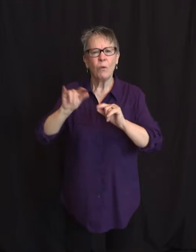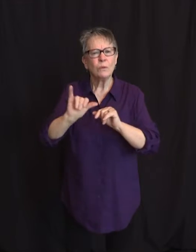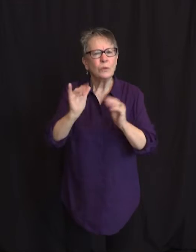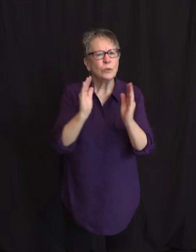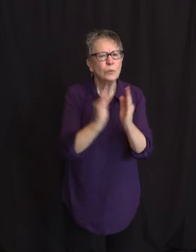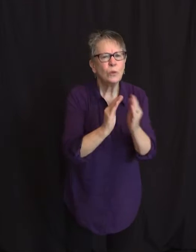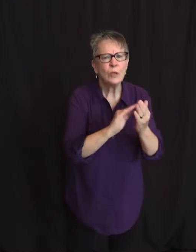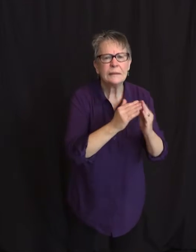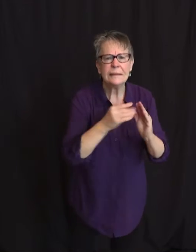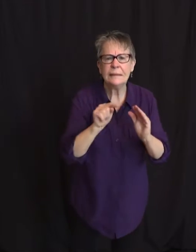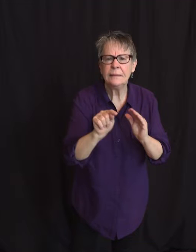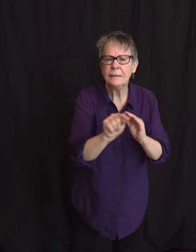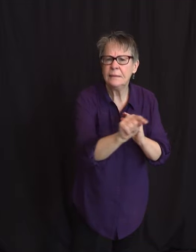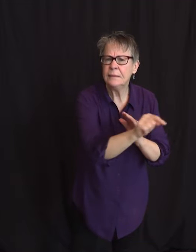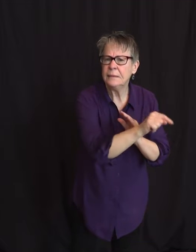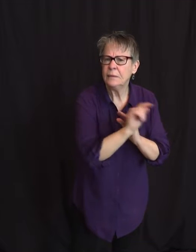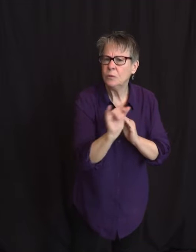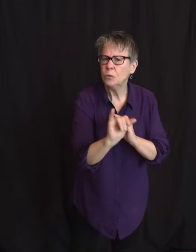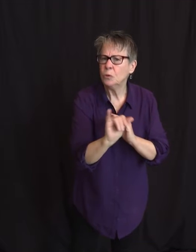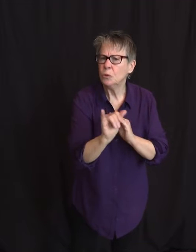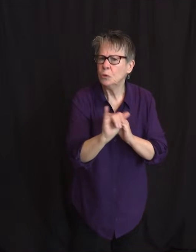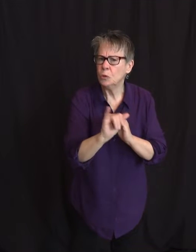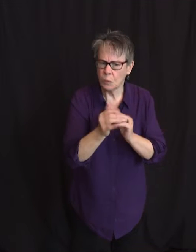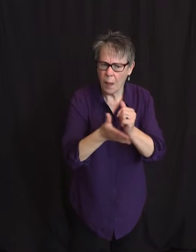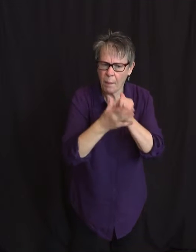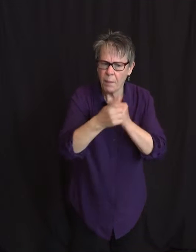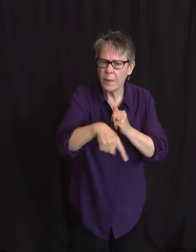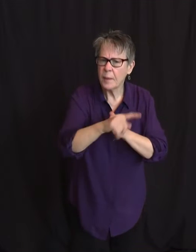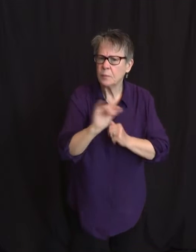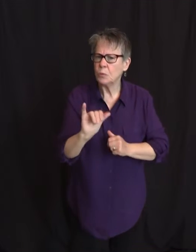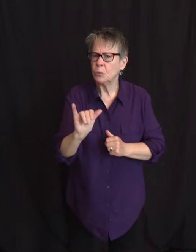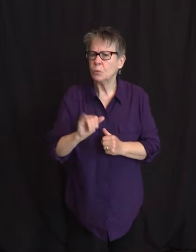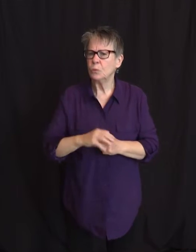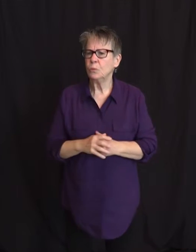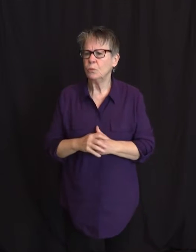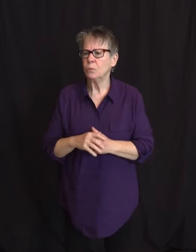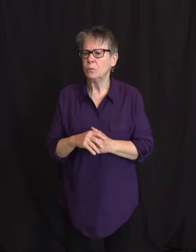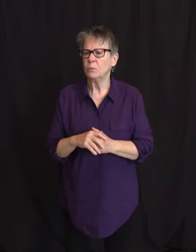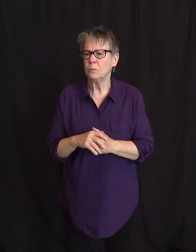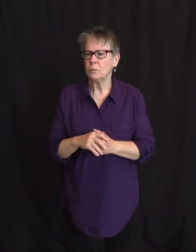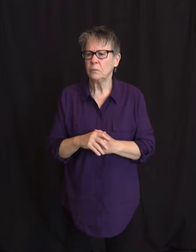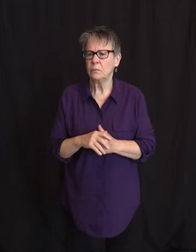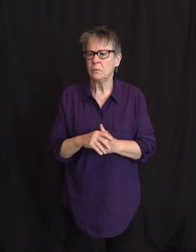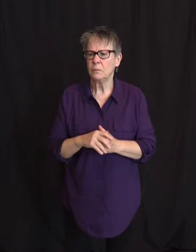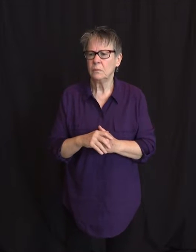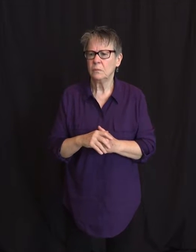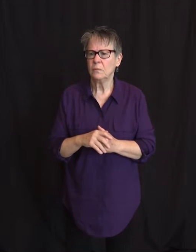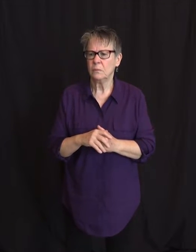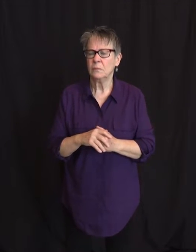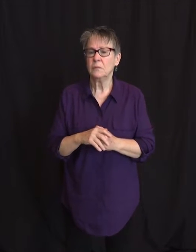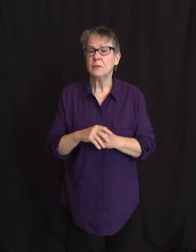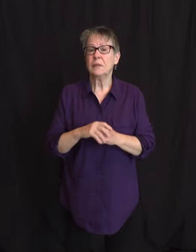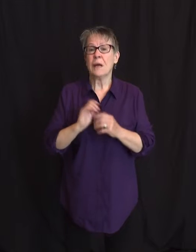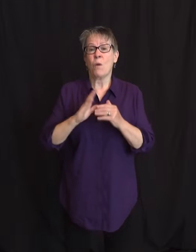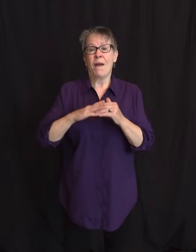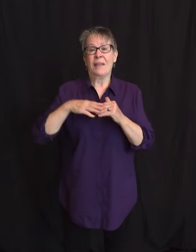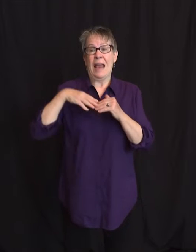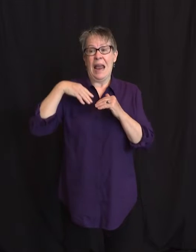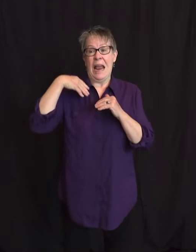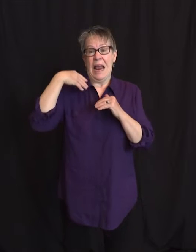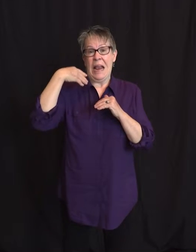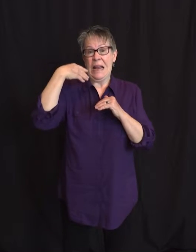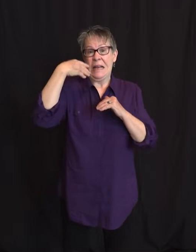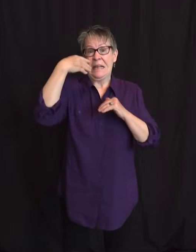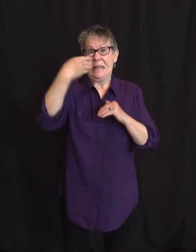in the next CARES bill that we will be introducing in the House of Representatives shortly. We believe this is necessary. We've